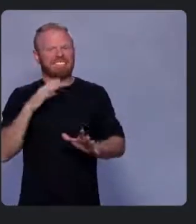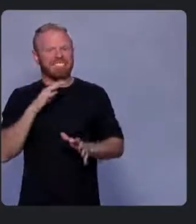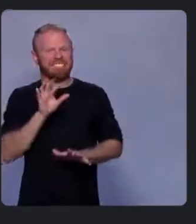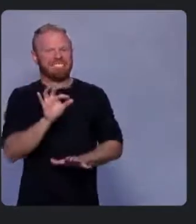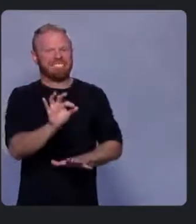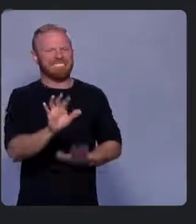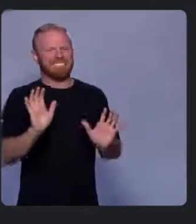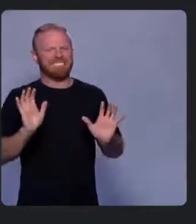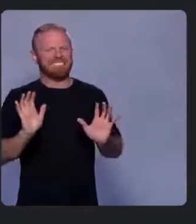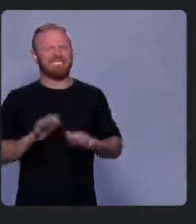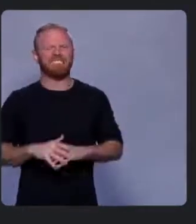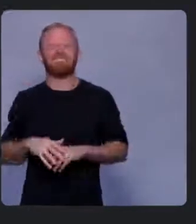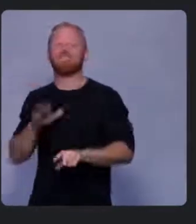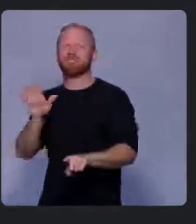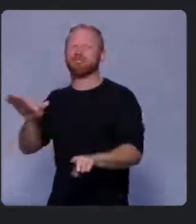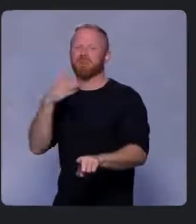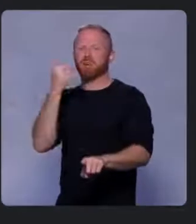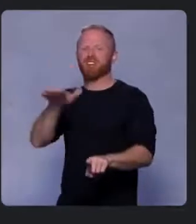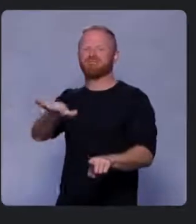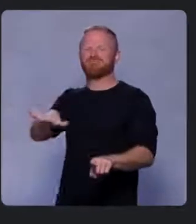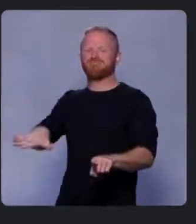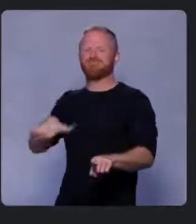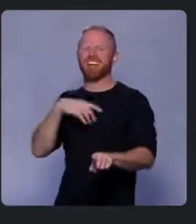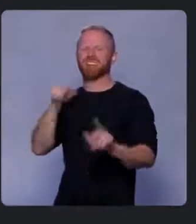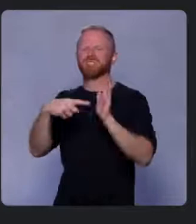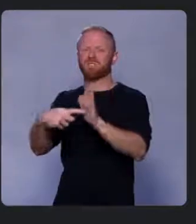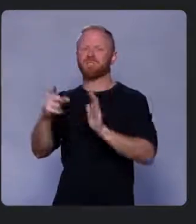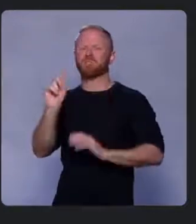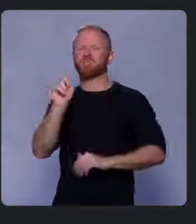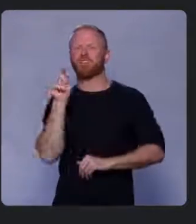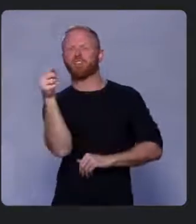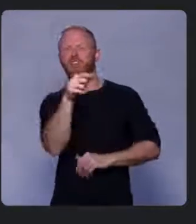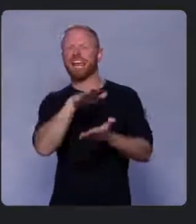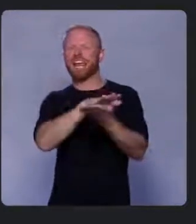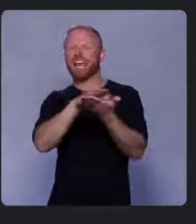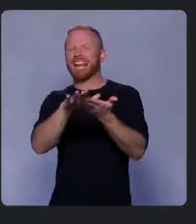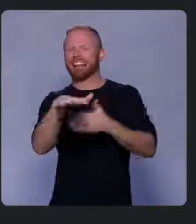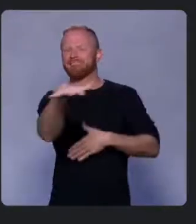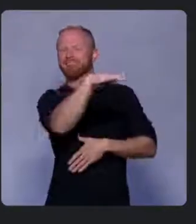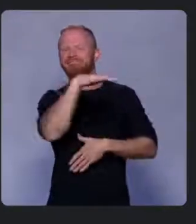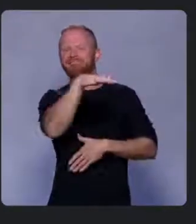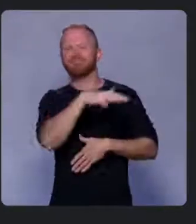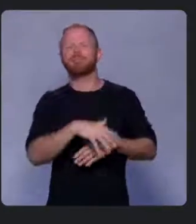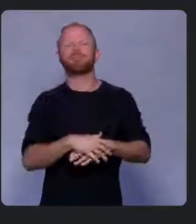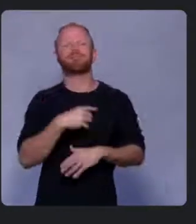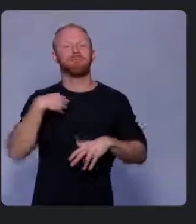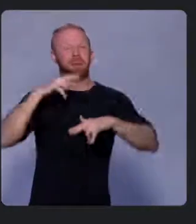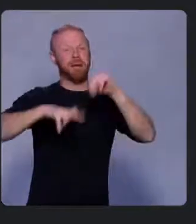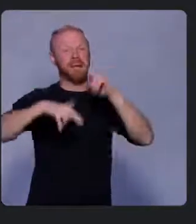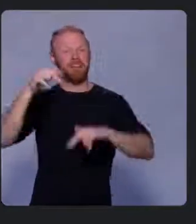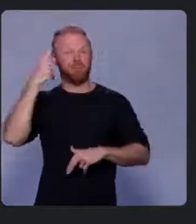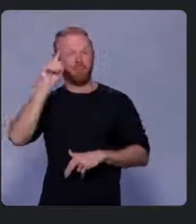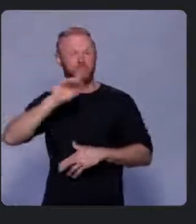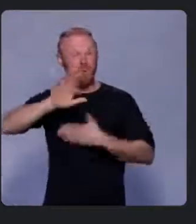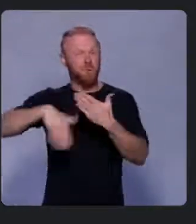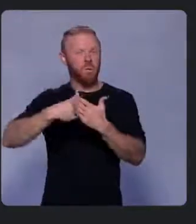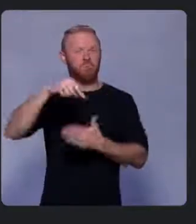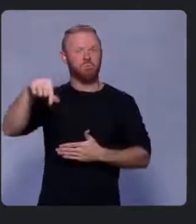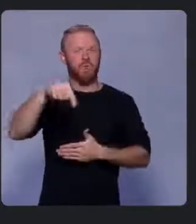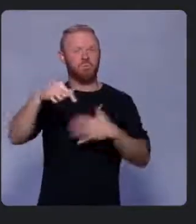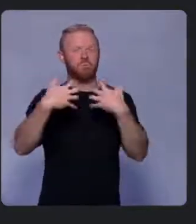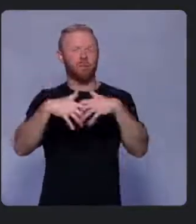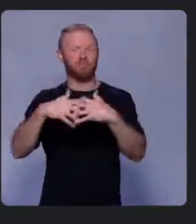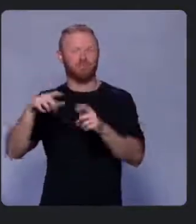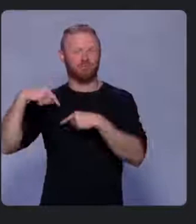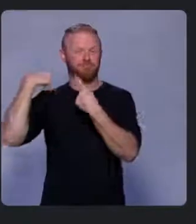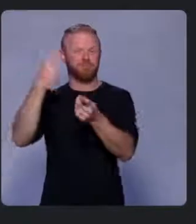doesn't. back. Thanks. Let me show you where the clean ones go. Oh. So we built this campus to inspire all of our quantum mechanics and to show the world what the future of computing